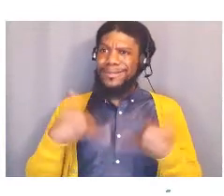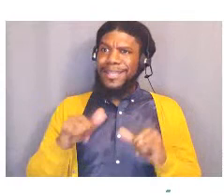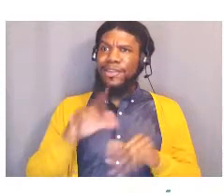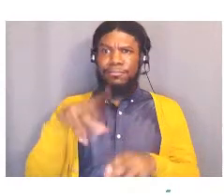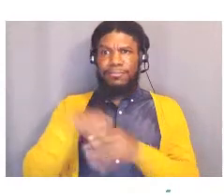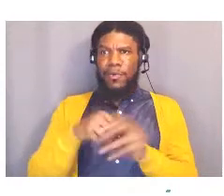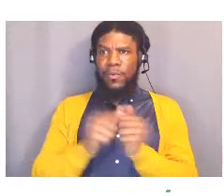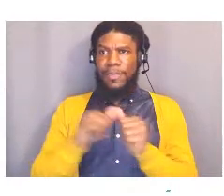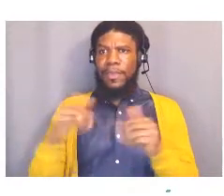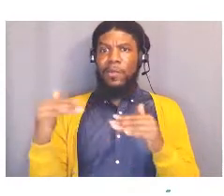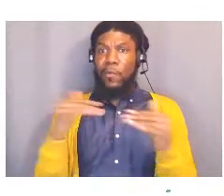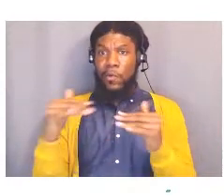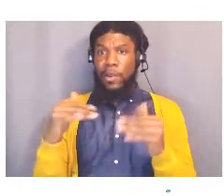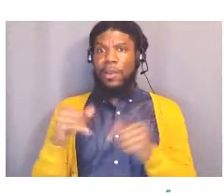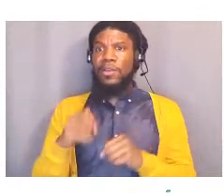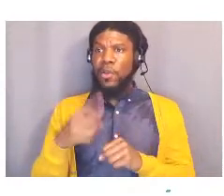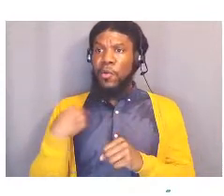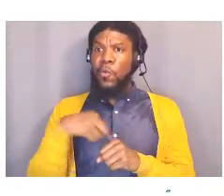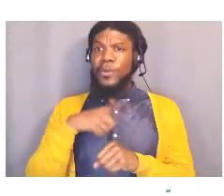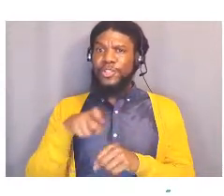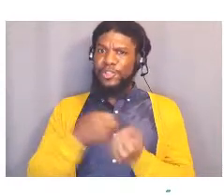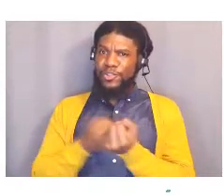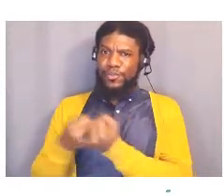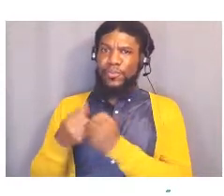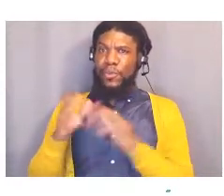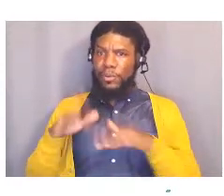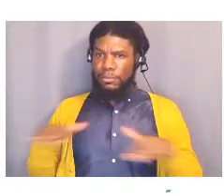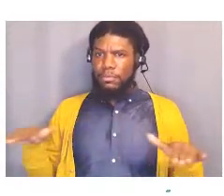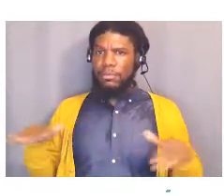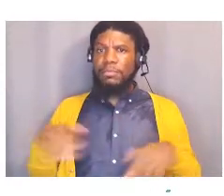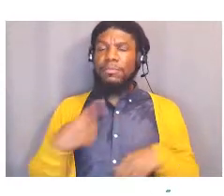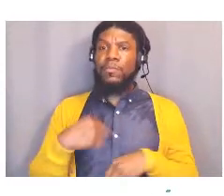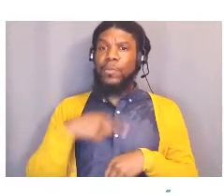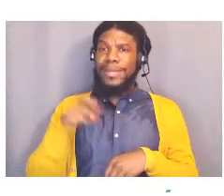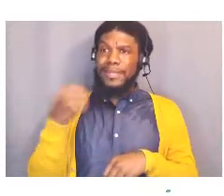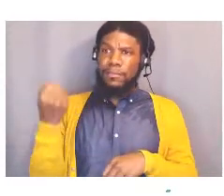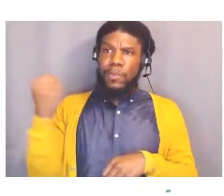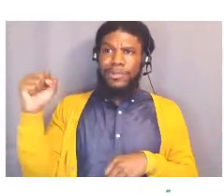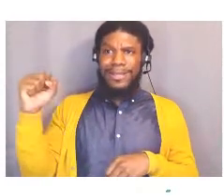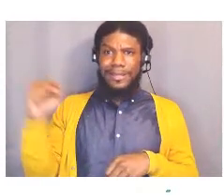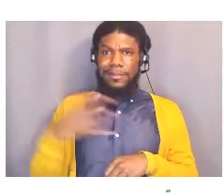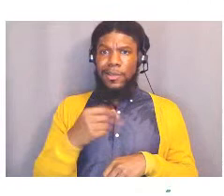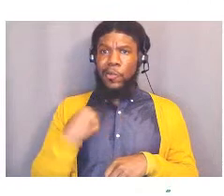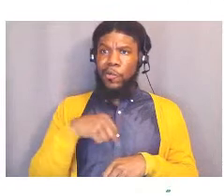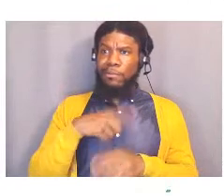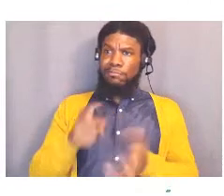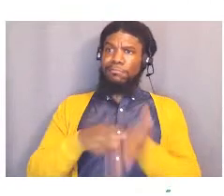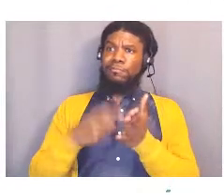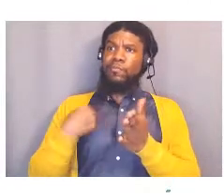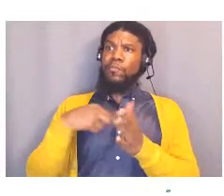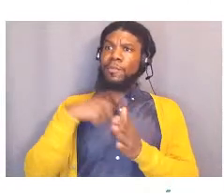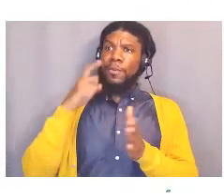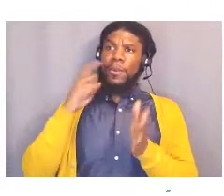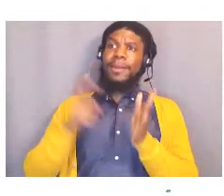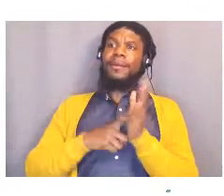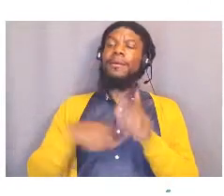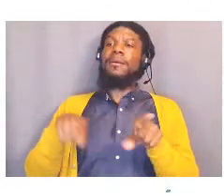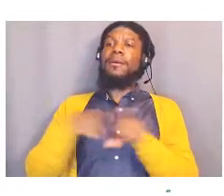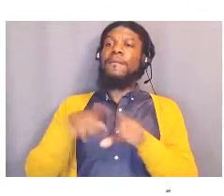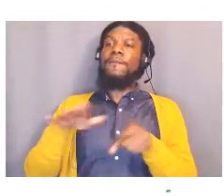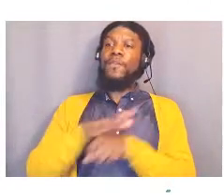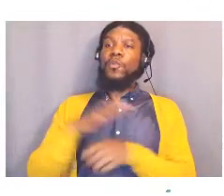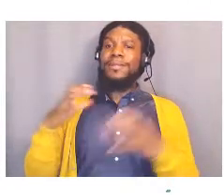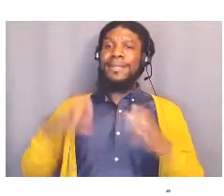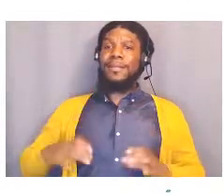lines. We protest, and we demand that we be recognized as full citizens.